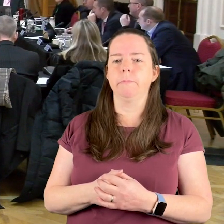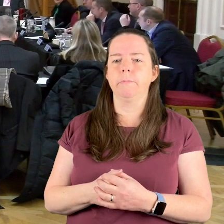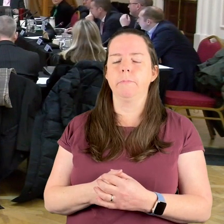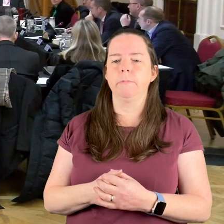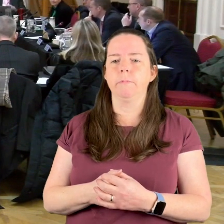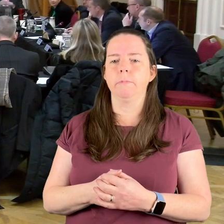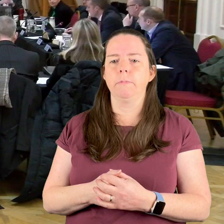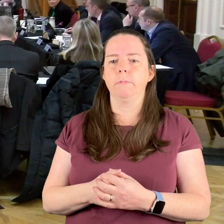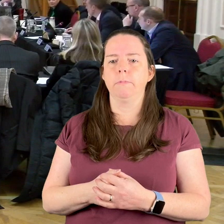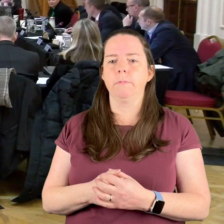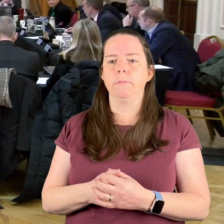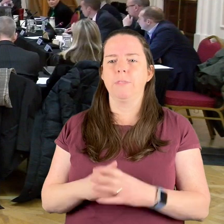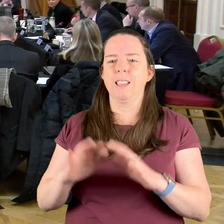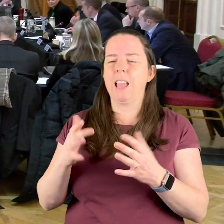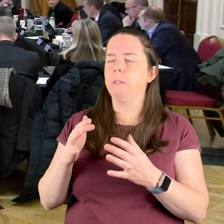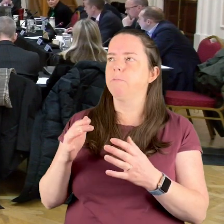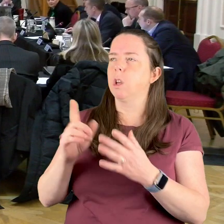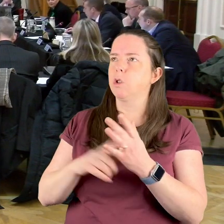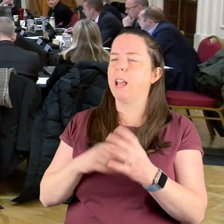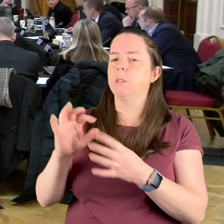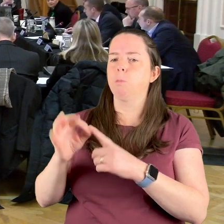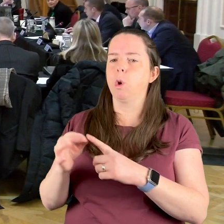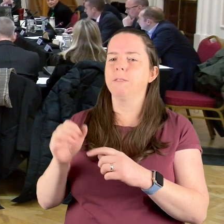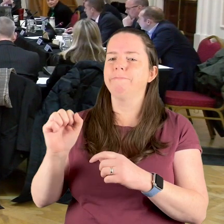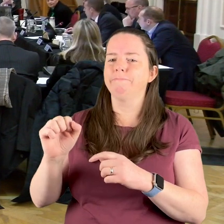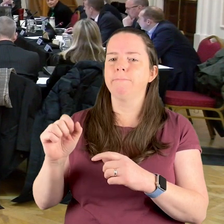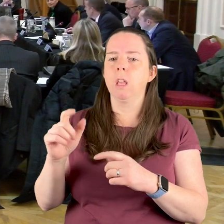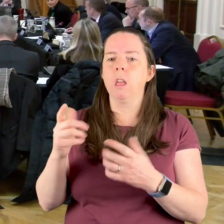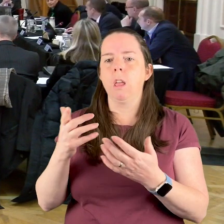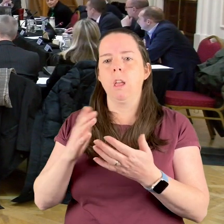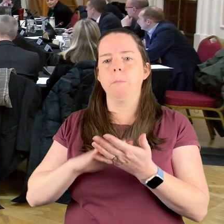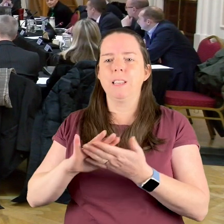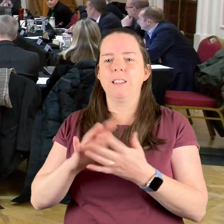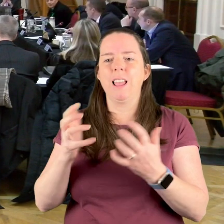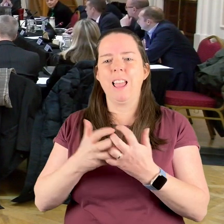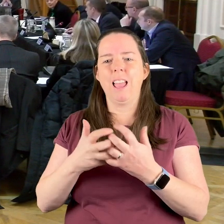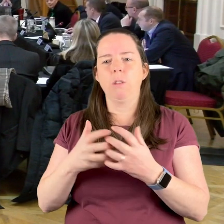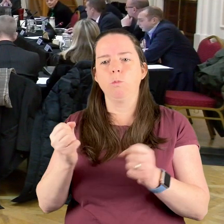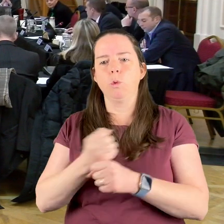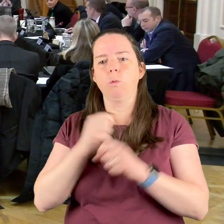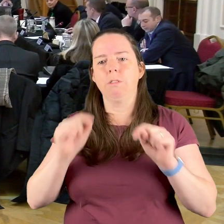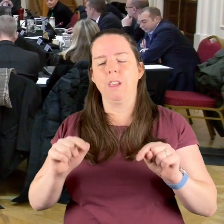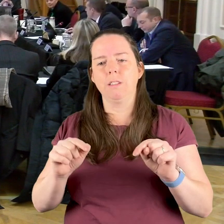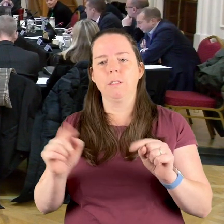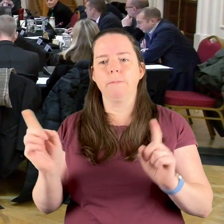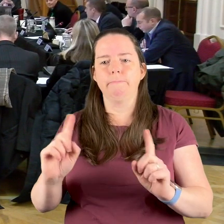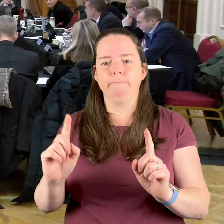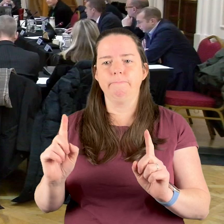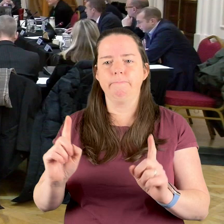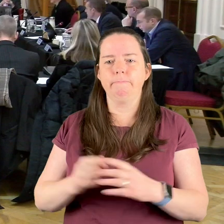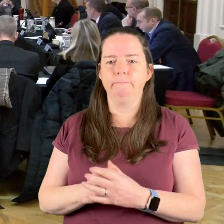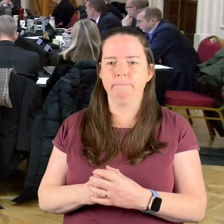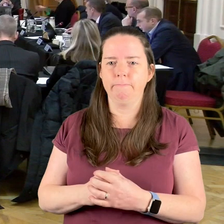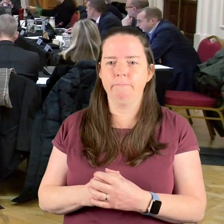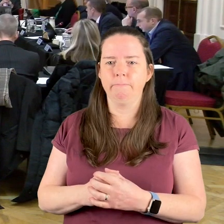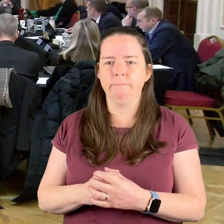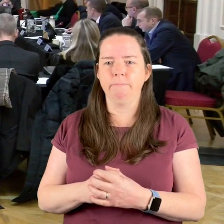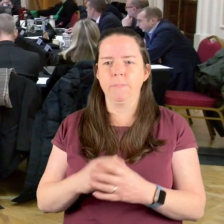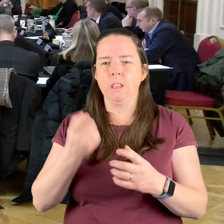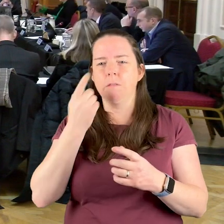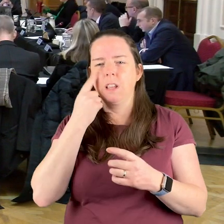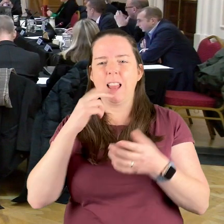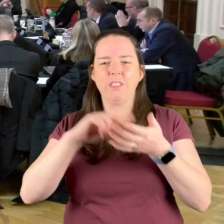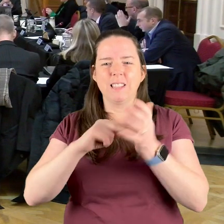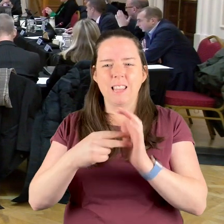Matthew. Yeah, I mean, just to pick up on Jacqueline's point, I mean, the way we're doing that is we're in place looking